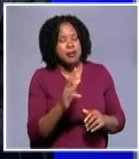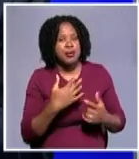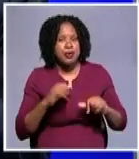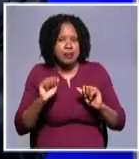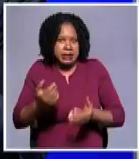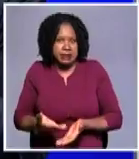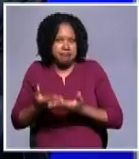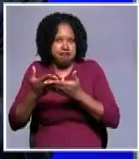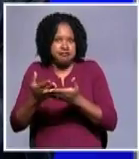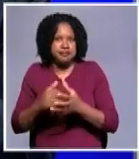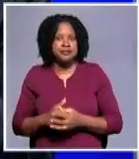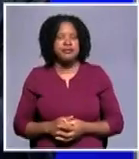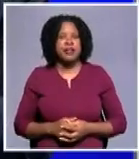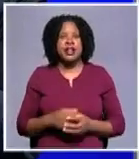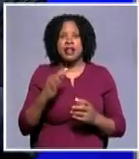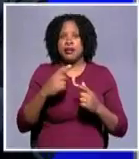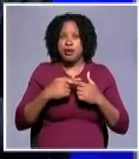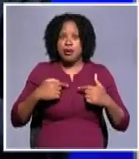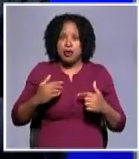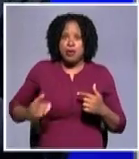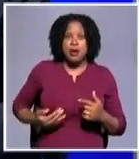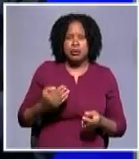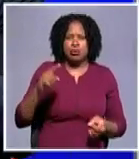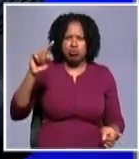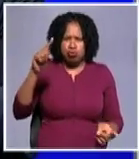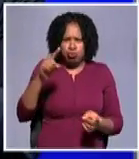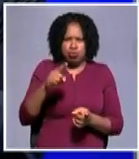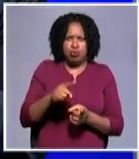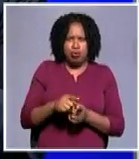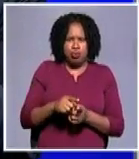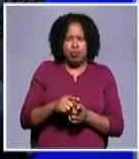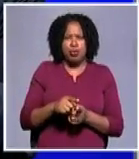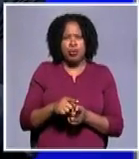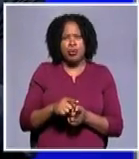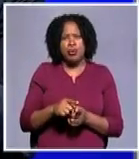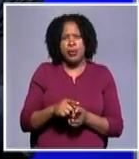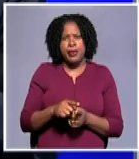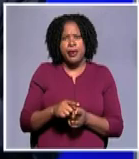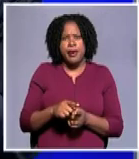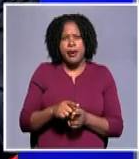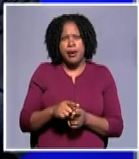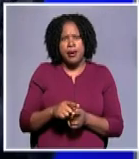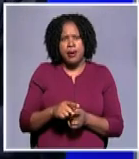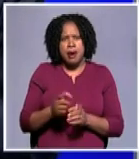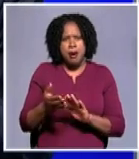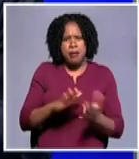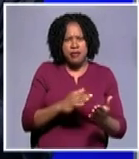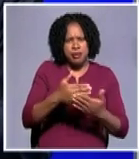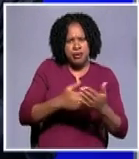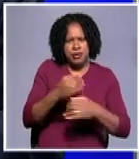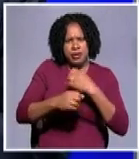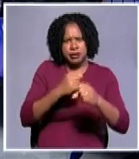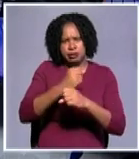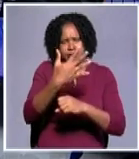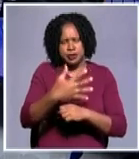attention to. If we want to reduce the under five mortality